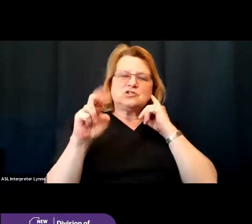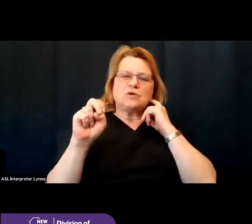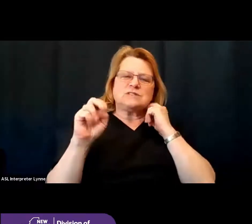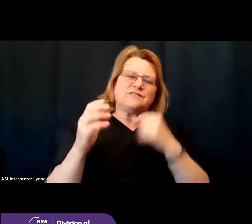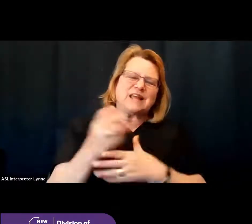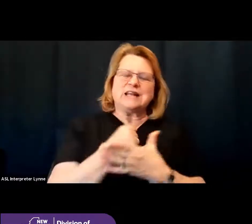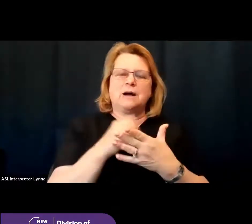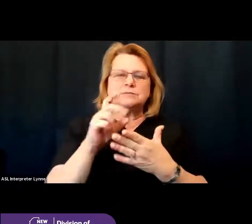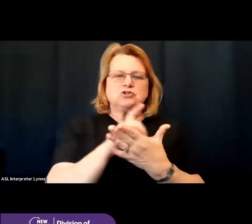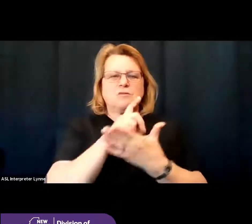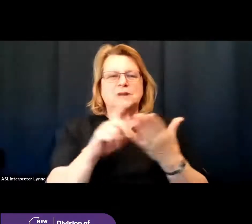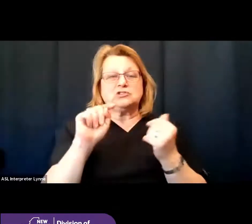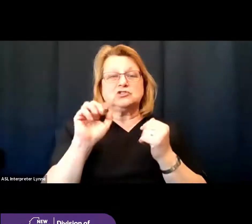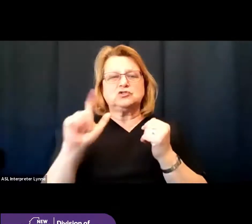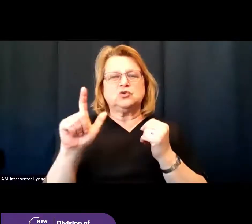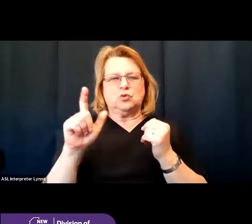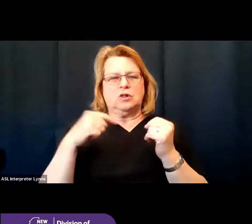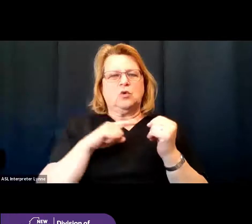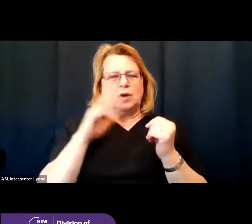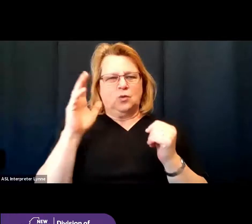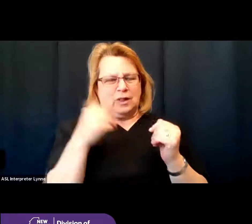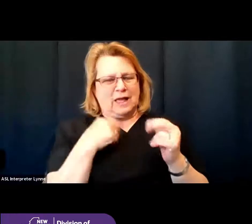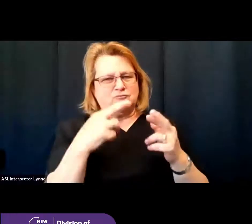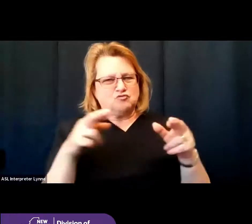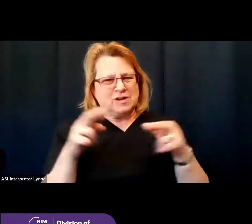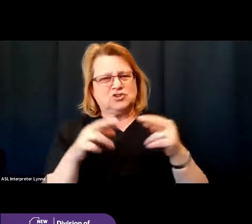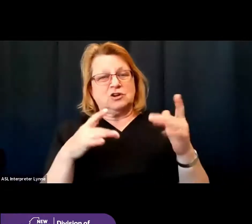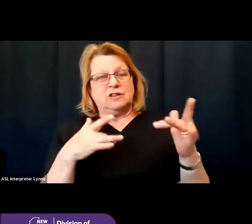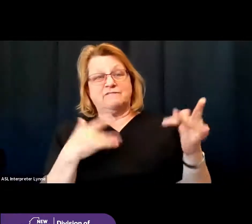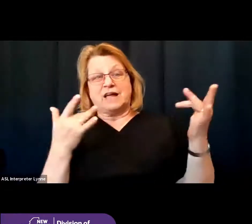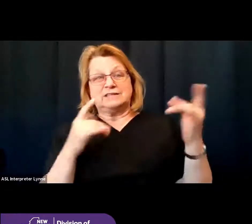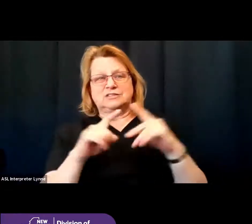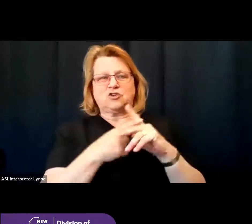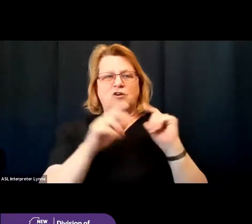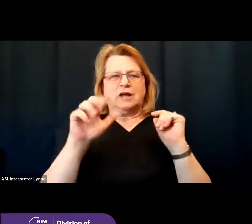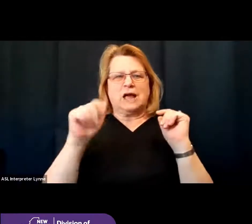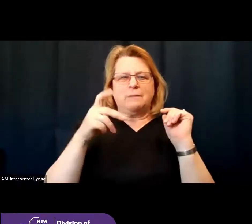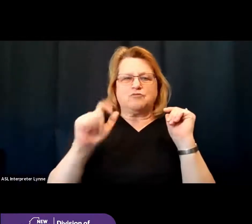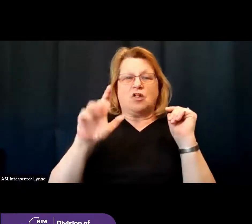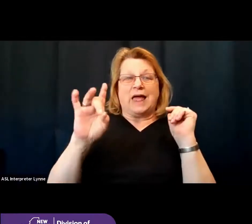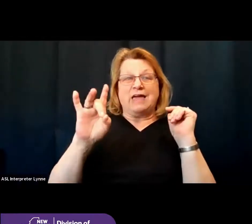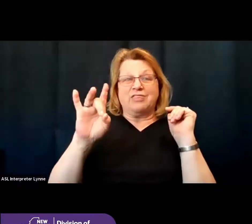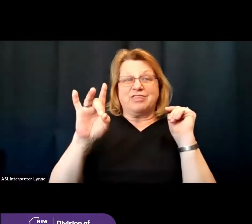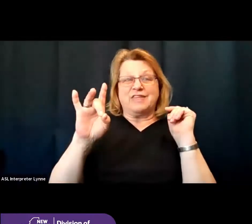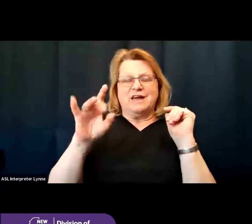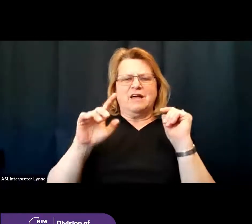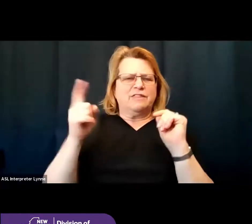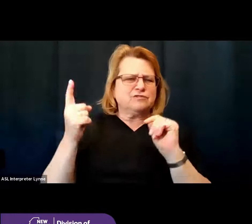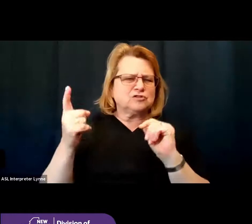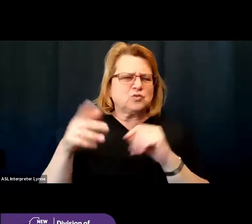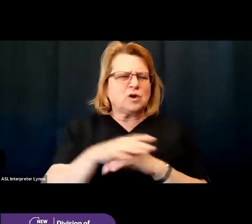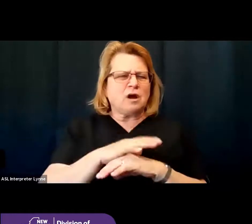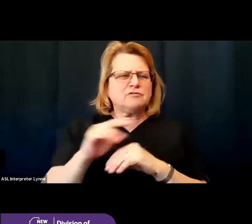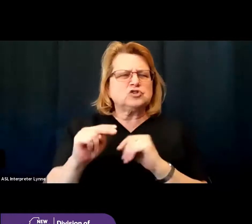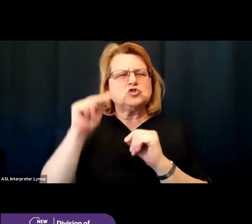Discrimination Tour. We are going to have regional events starting on April 8th that will cover, the first one covers north of New